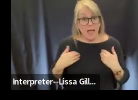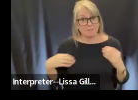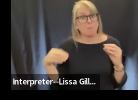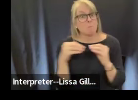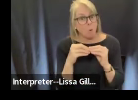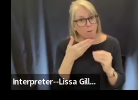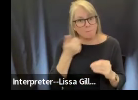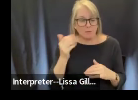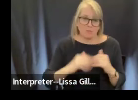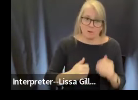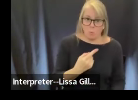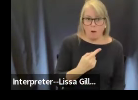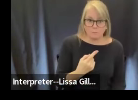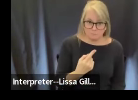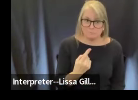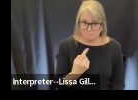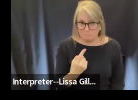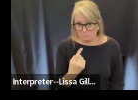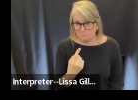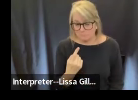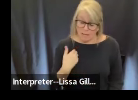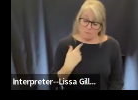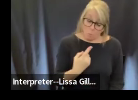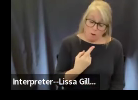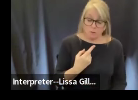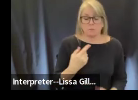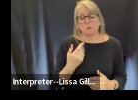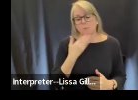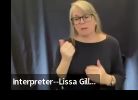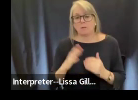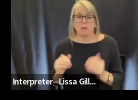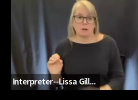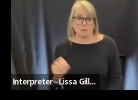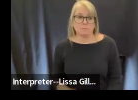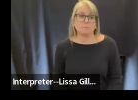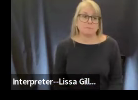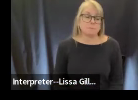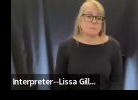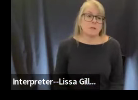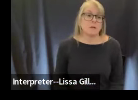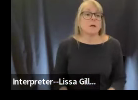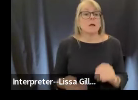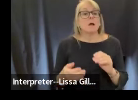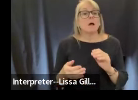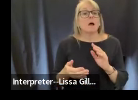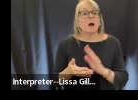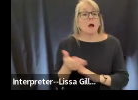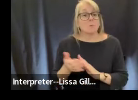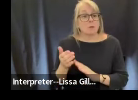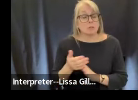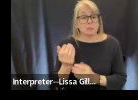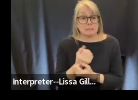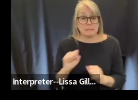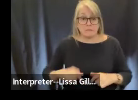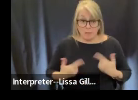having one or none, but having one is better than having none. So as I mentioned, Operation Save a Life, we have certainly the support